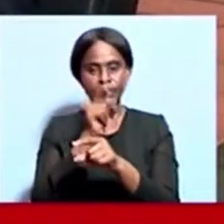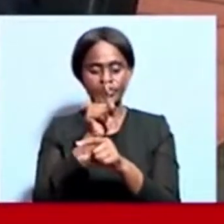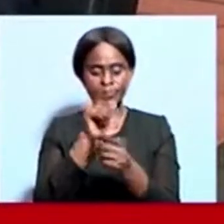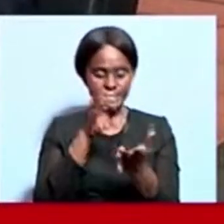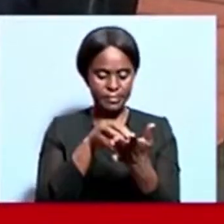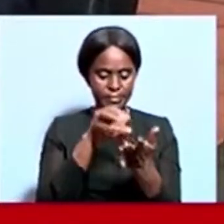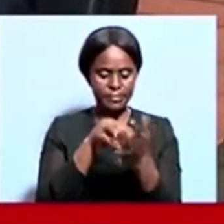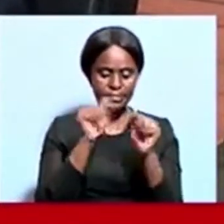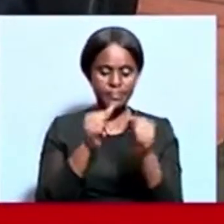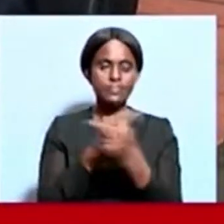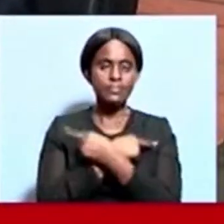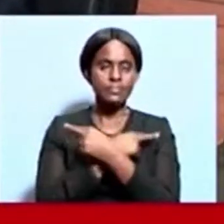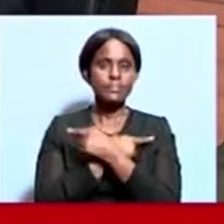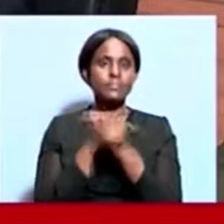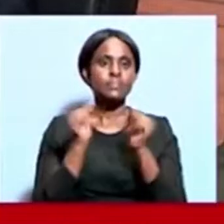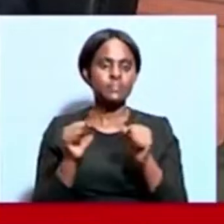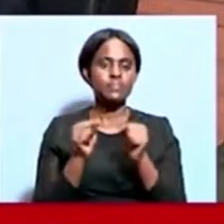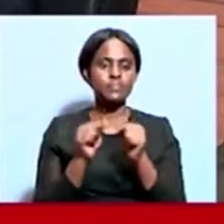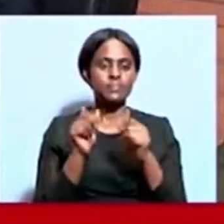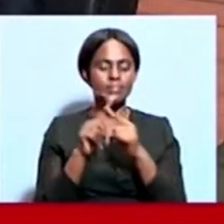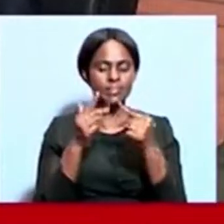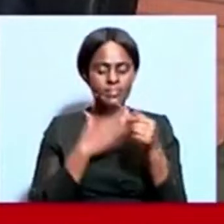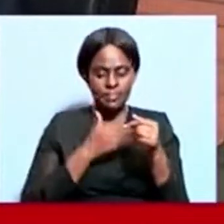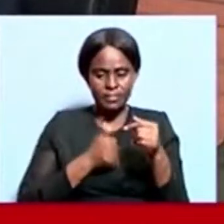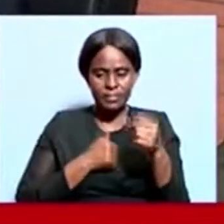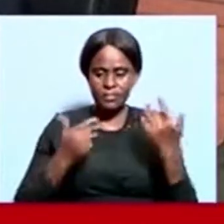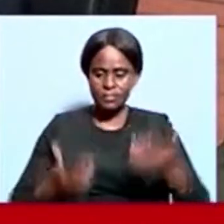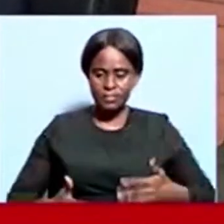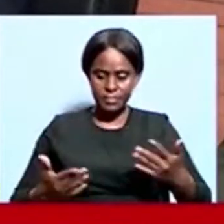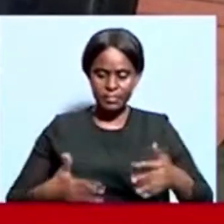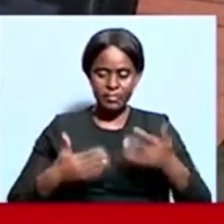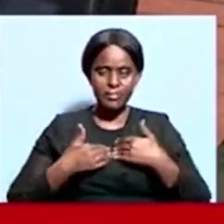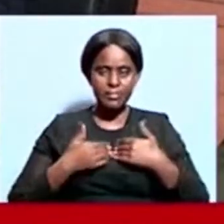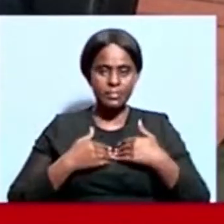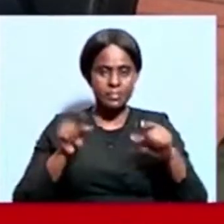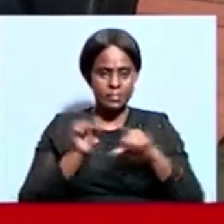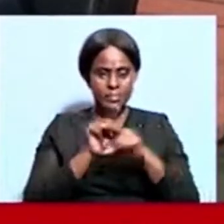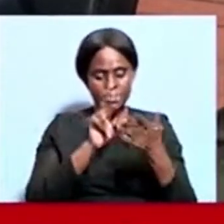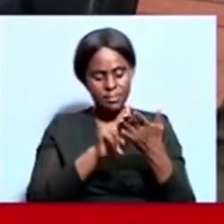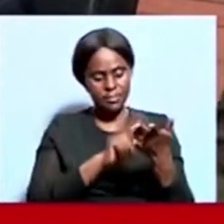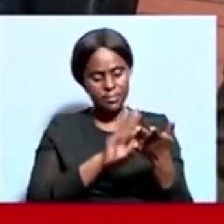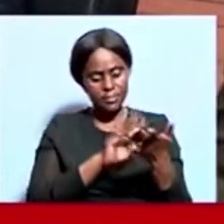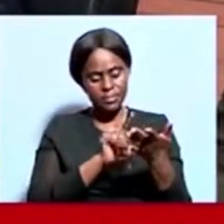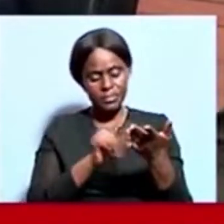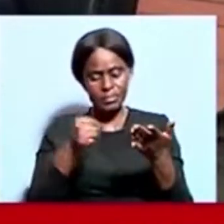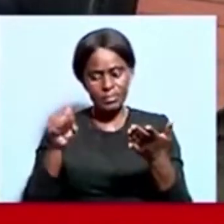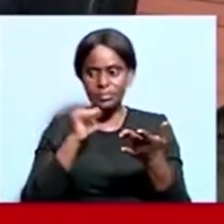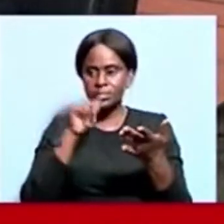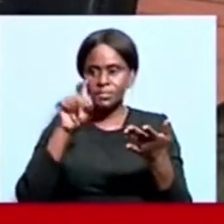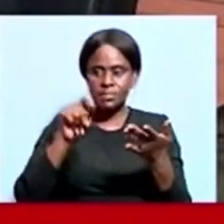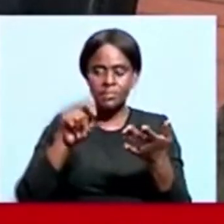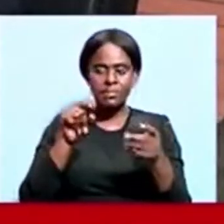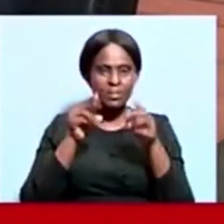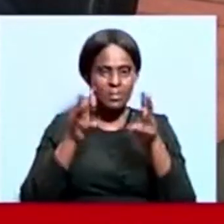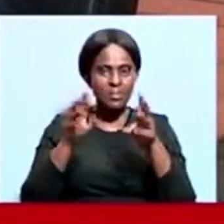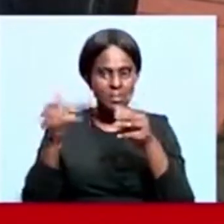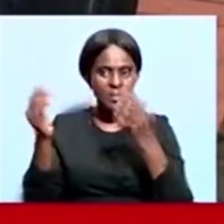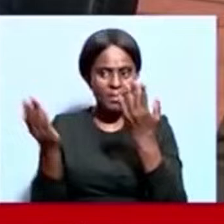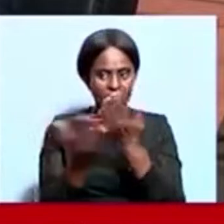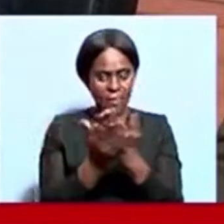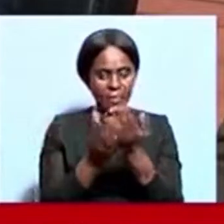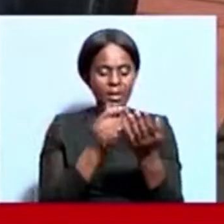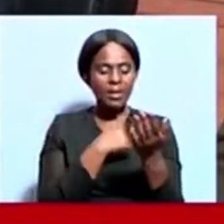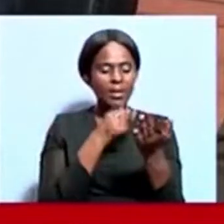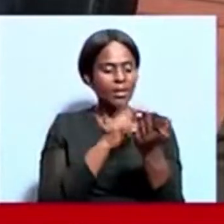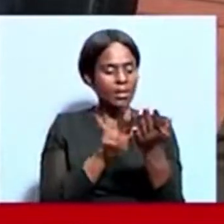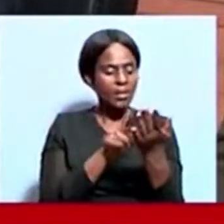matter could have been rested? However, I'm very happy, and it's on record, that you don't need, the way they have attached, I've read them,